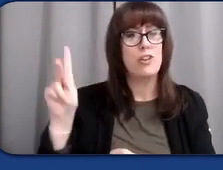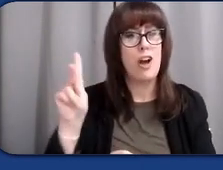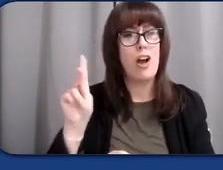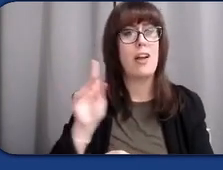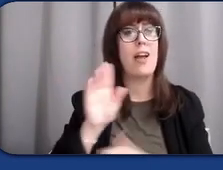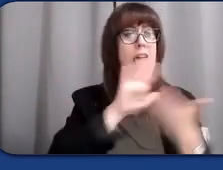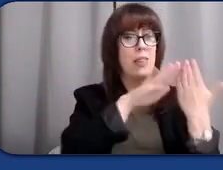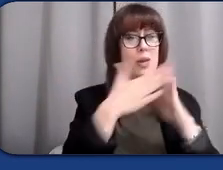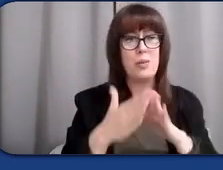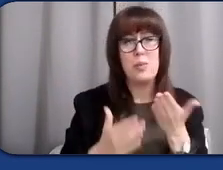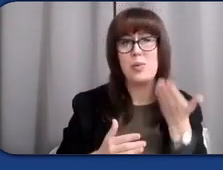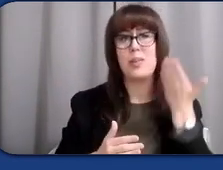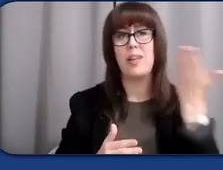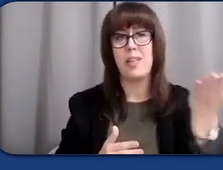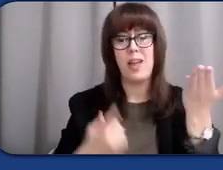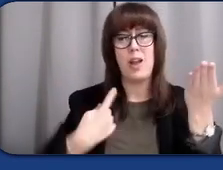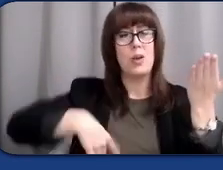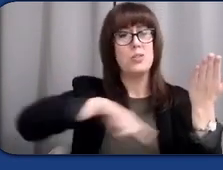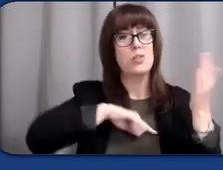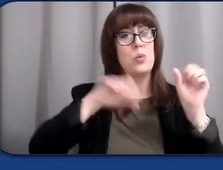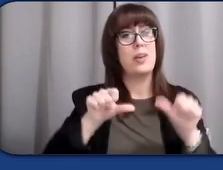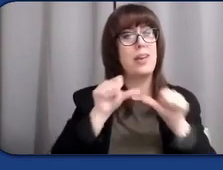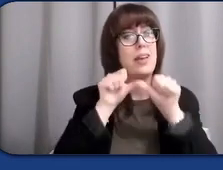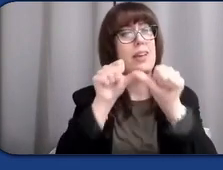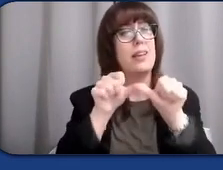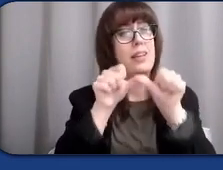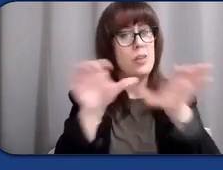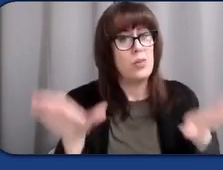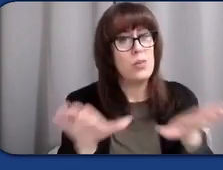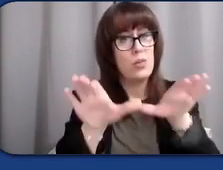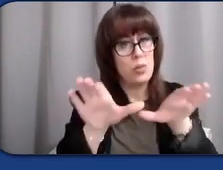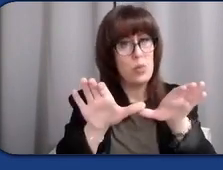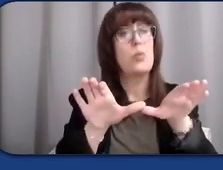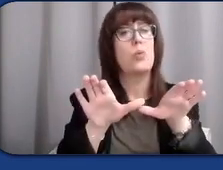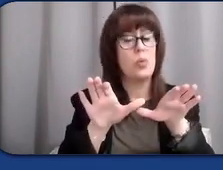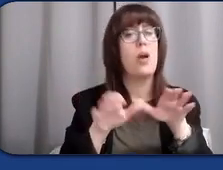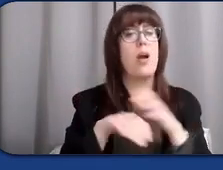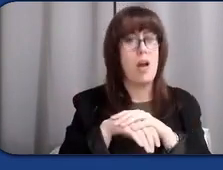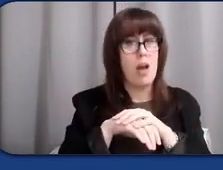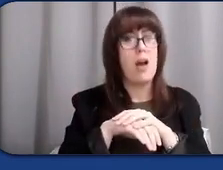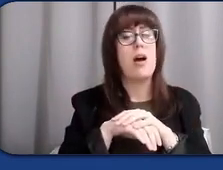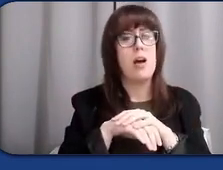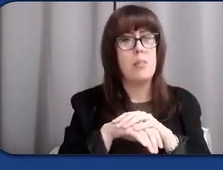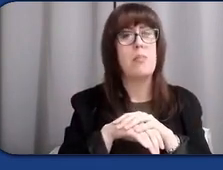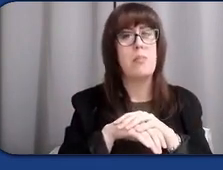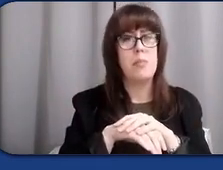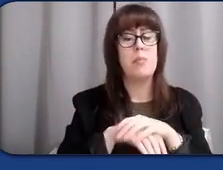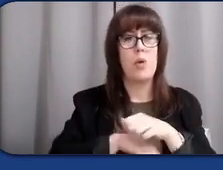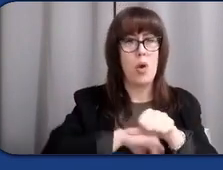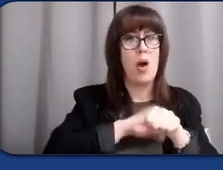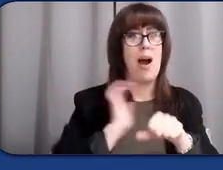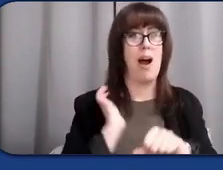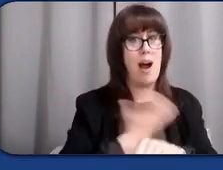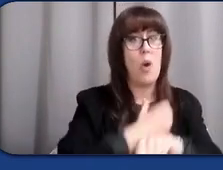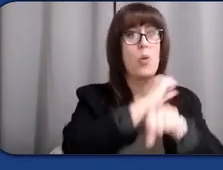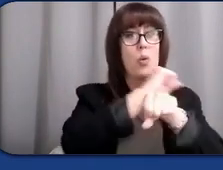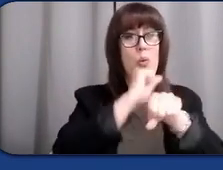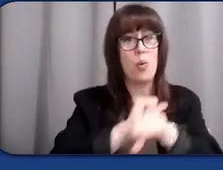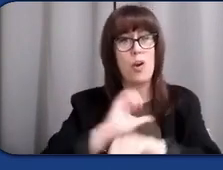in order for us to continue doing good work in cultural exchange